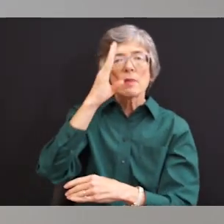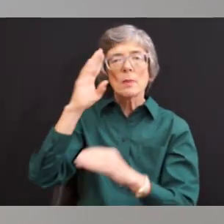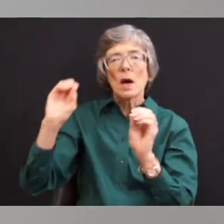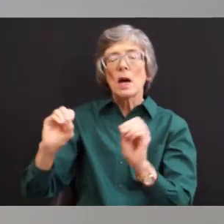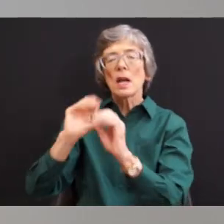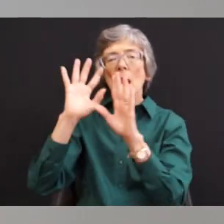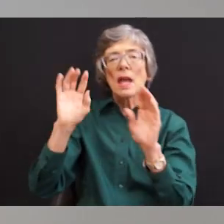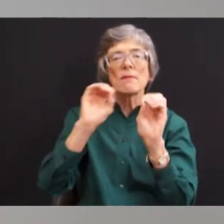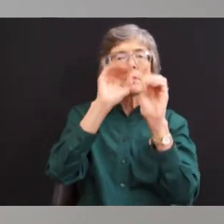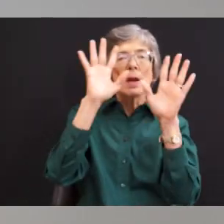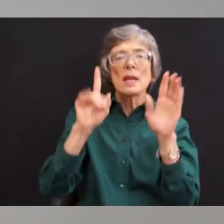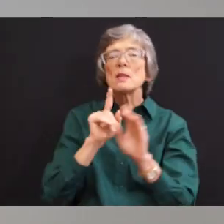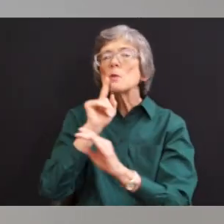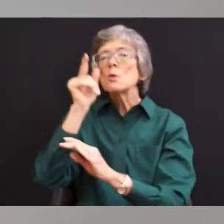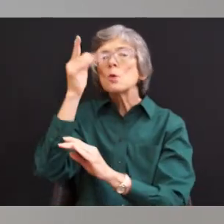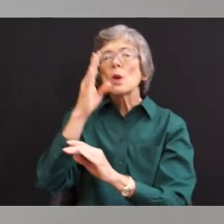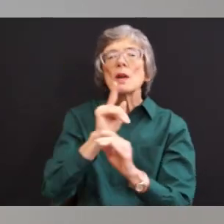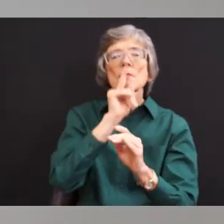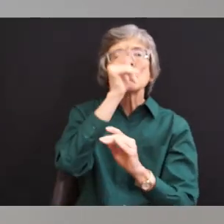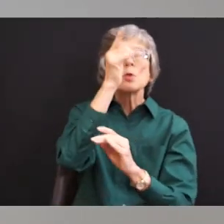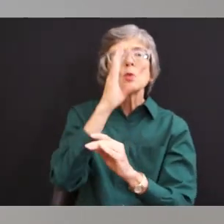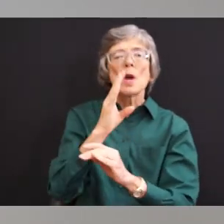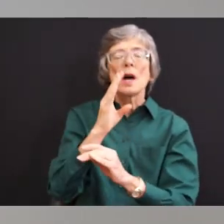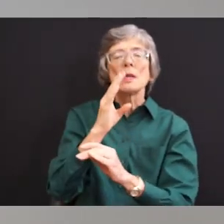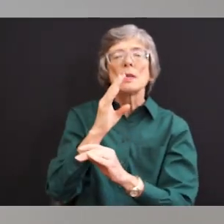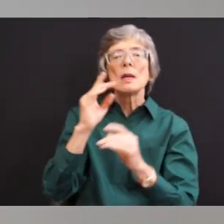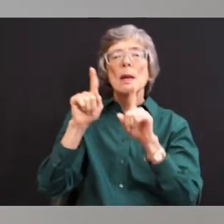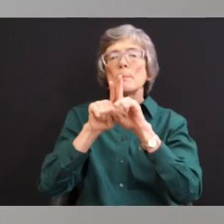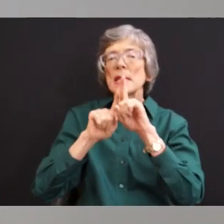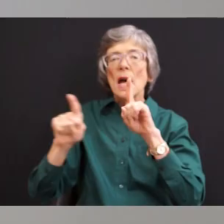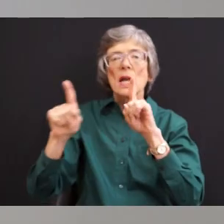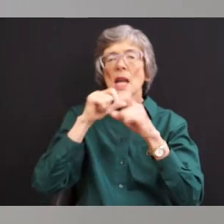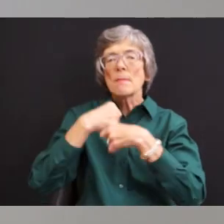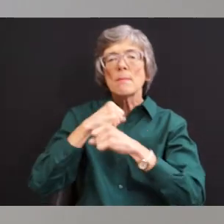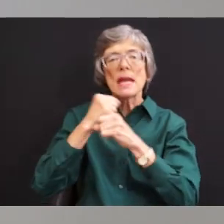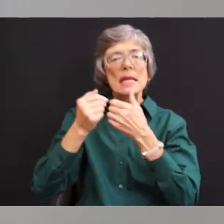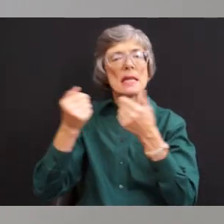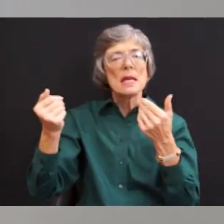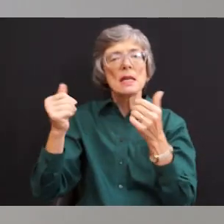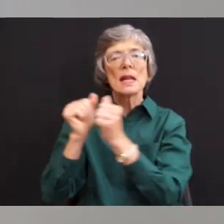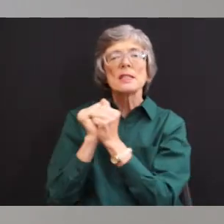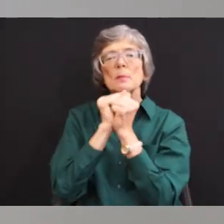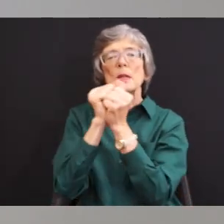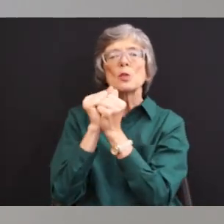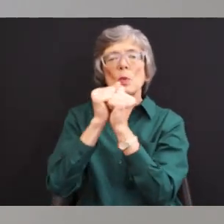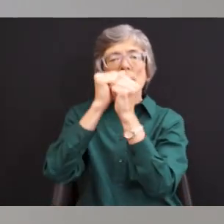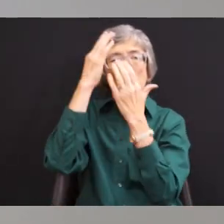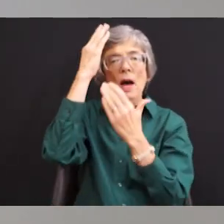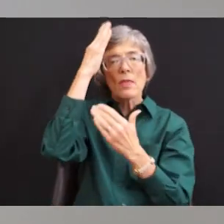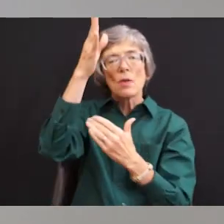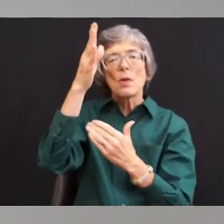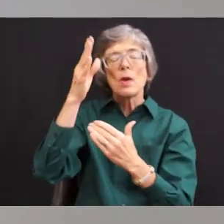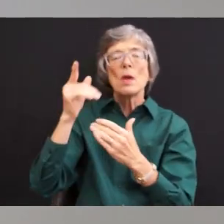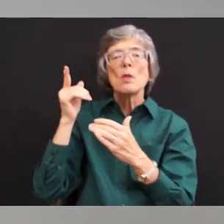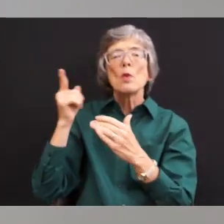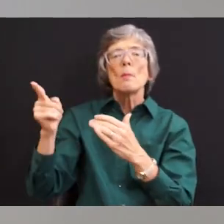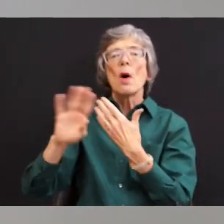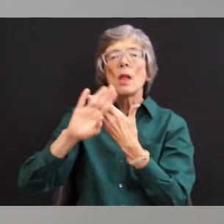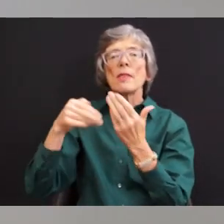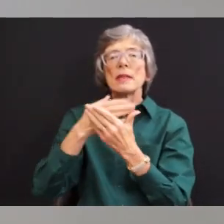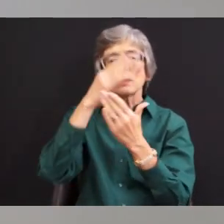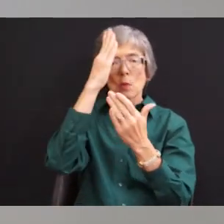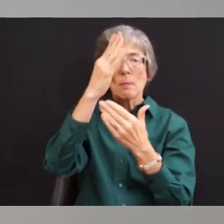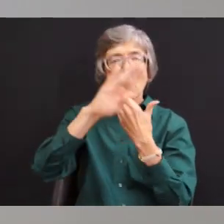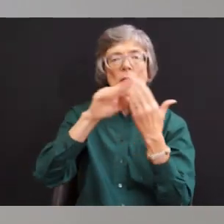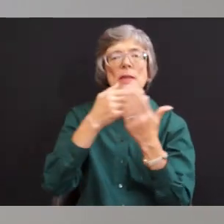God, light from light, true God from true God, begotten, not made, consubstantial with the Father. Through him all things were